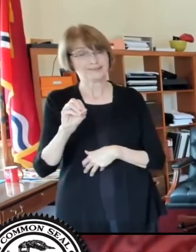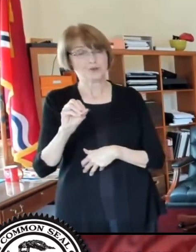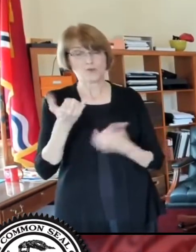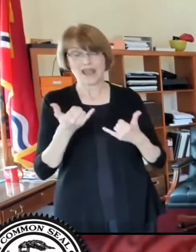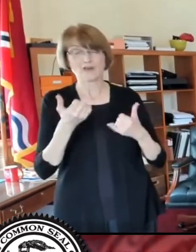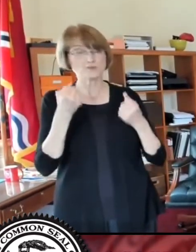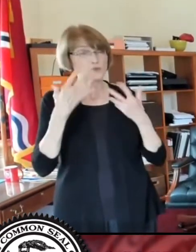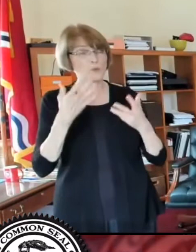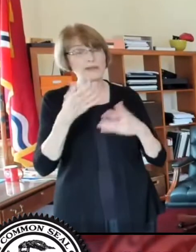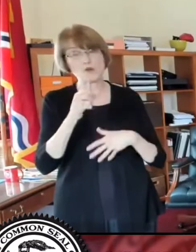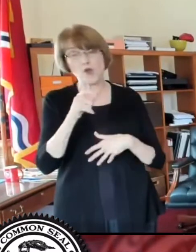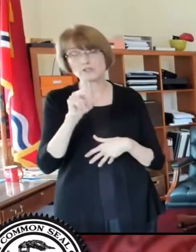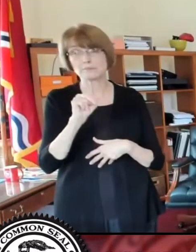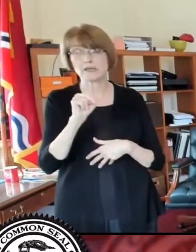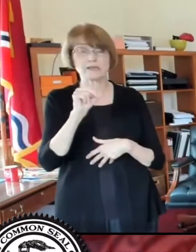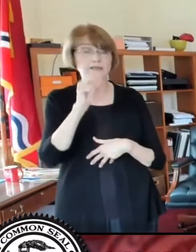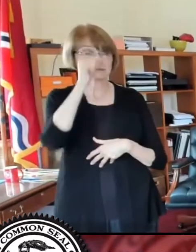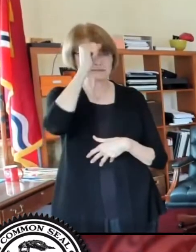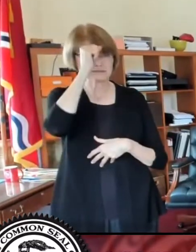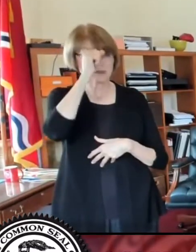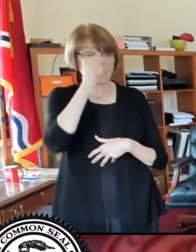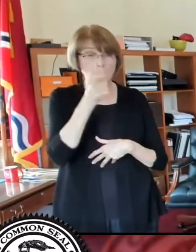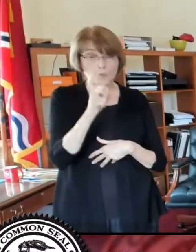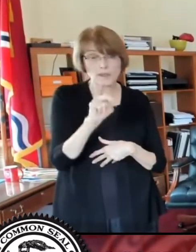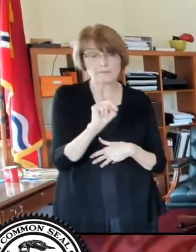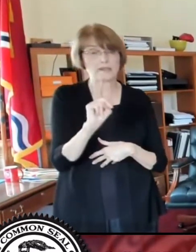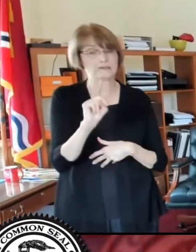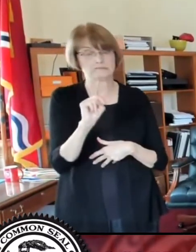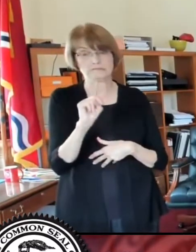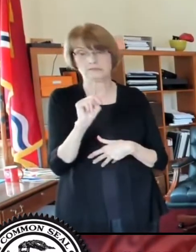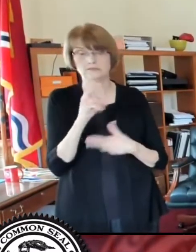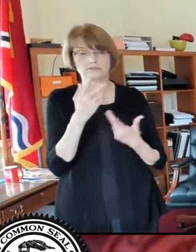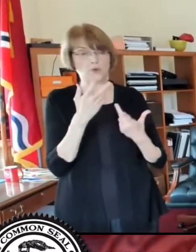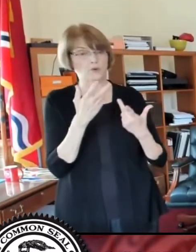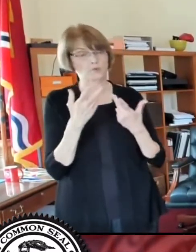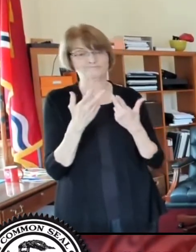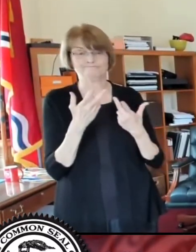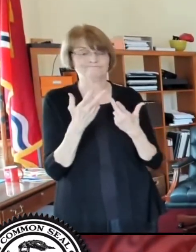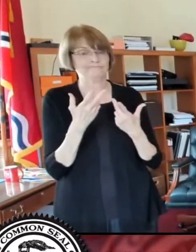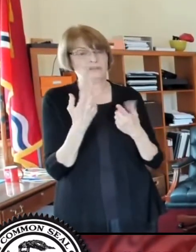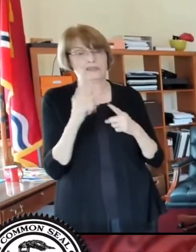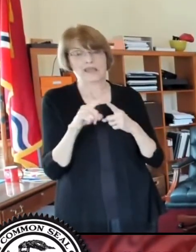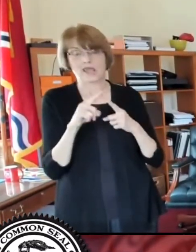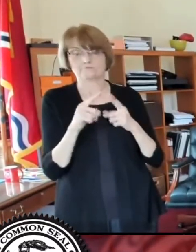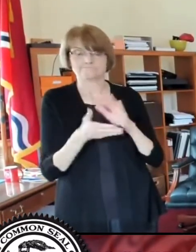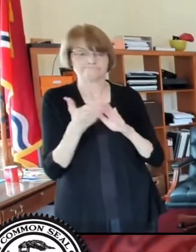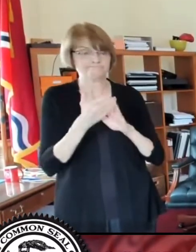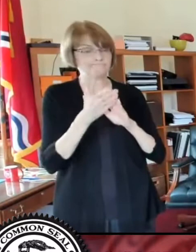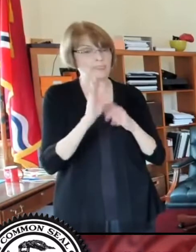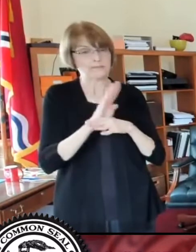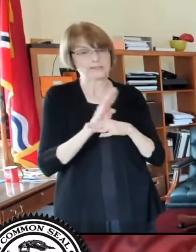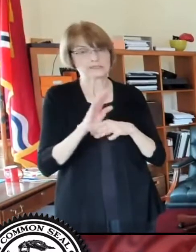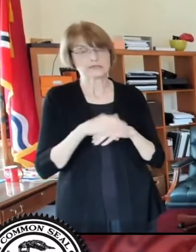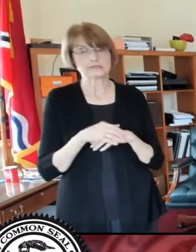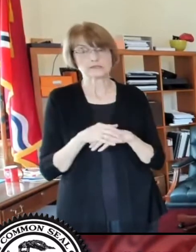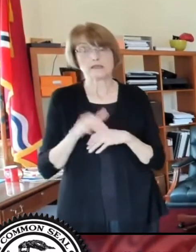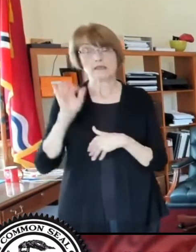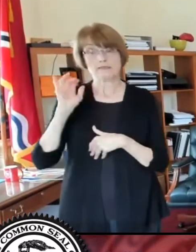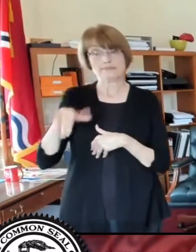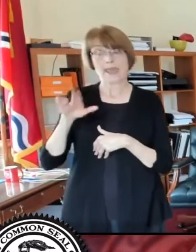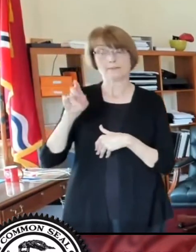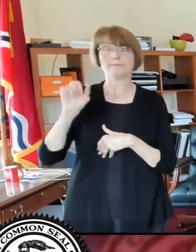city. So, Jonathan, Board Bill 77, number one, it has not passed yet. It did receive a vote